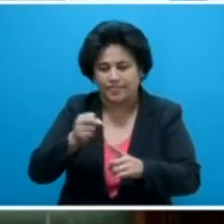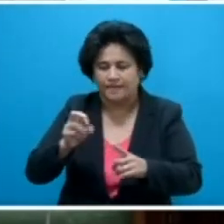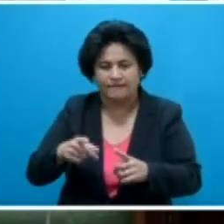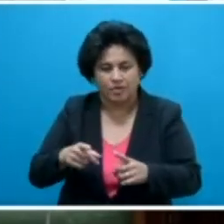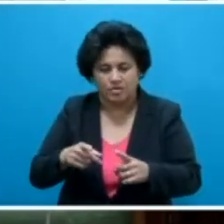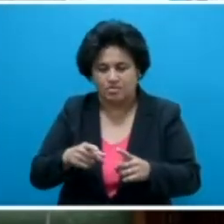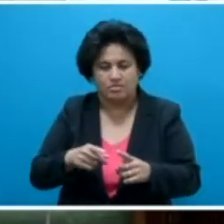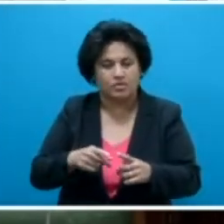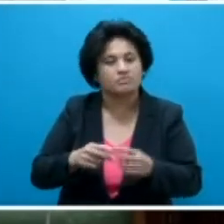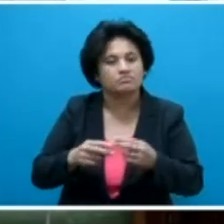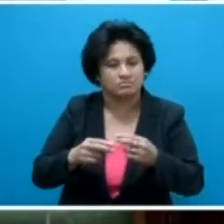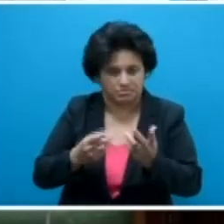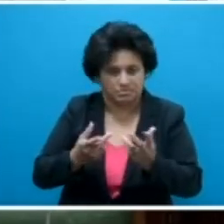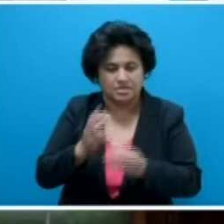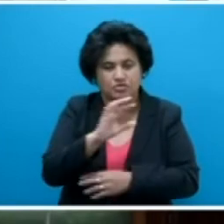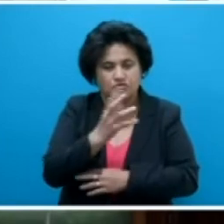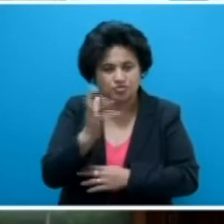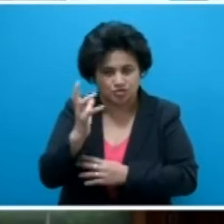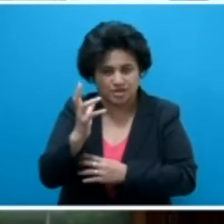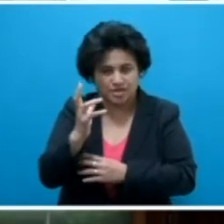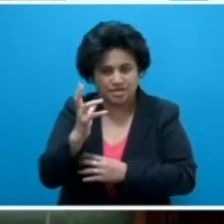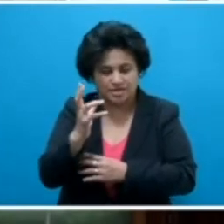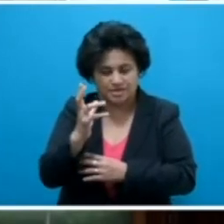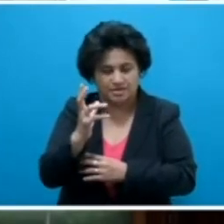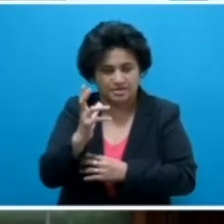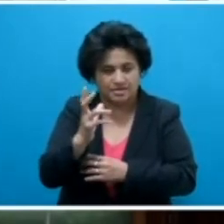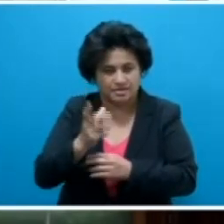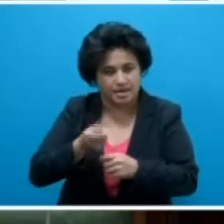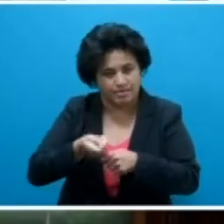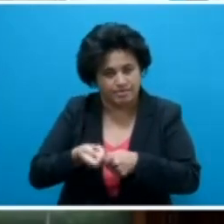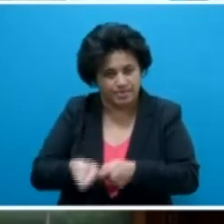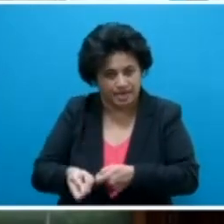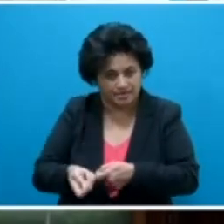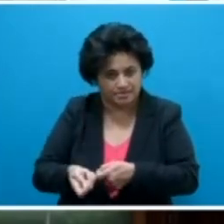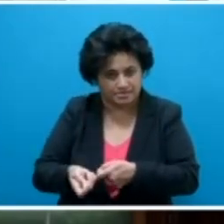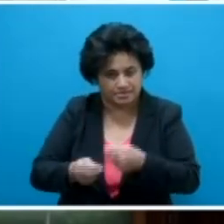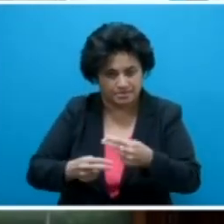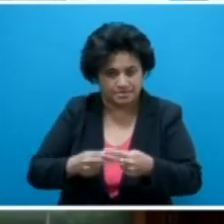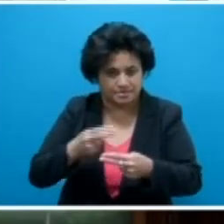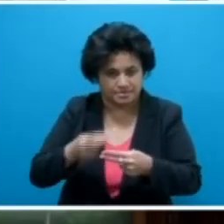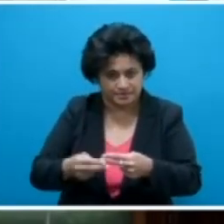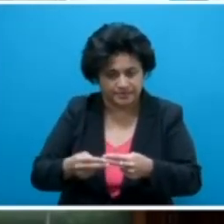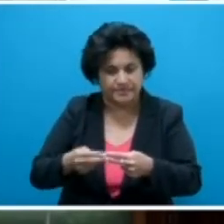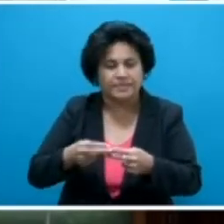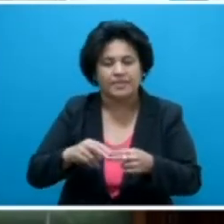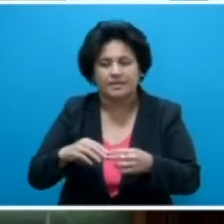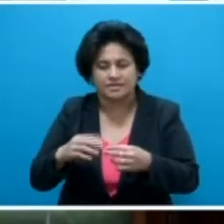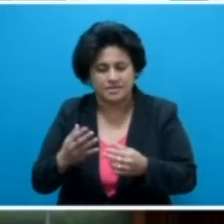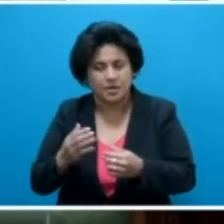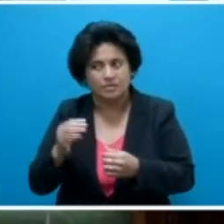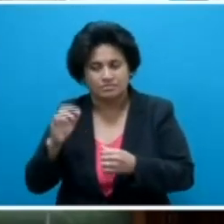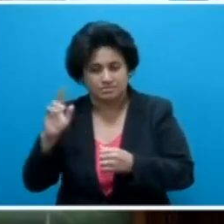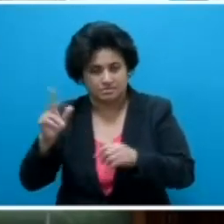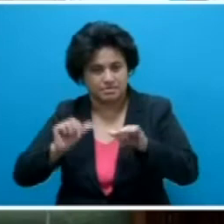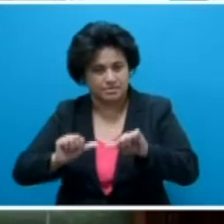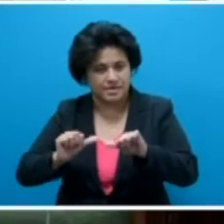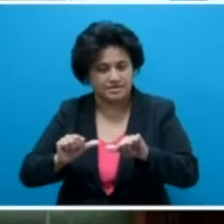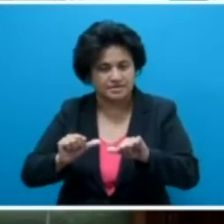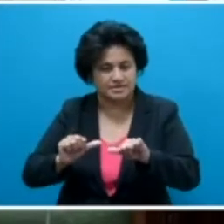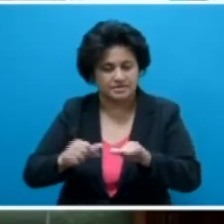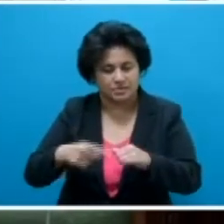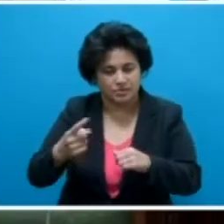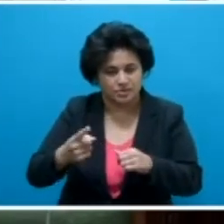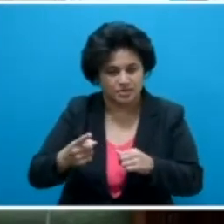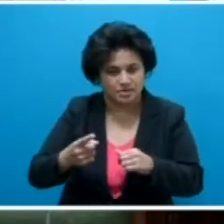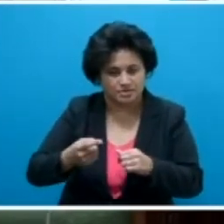visited around the country. This is one of the national initiatives that His Excellency continues to promote, including the